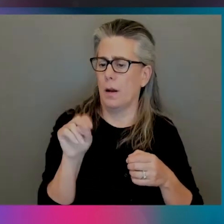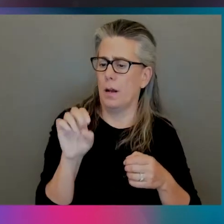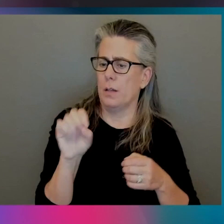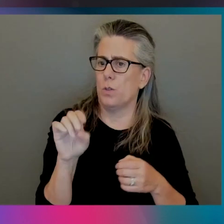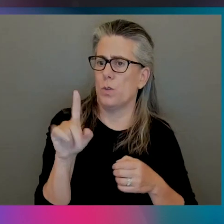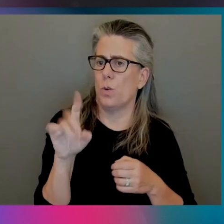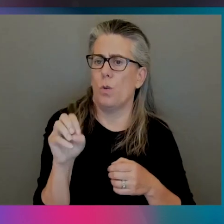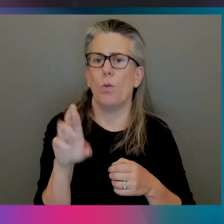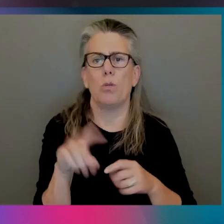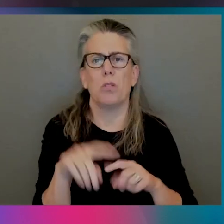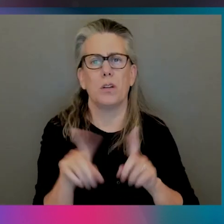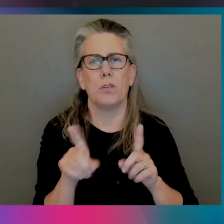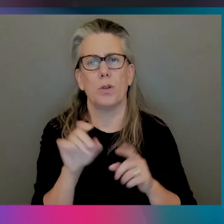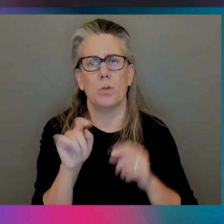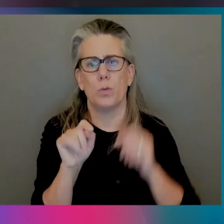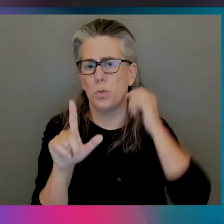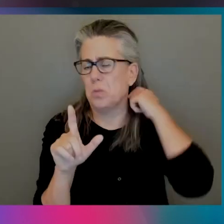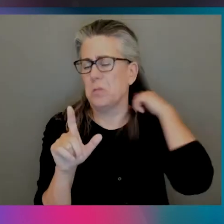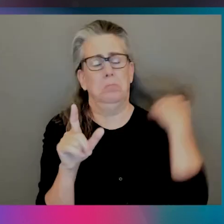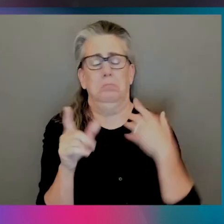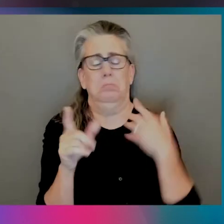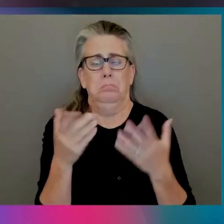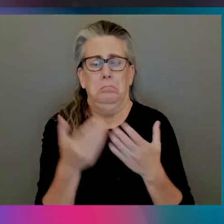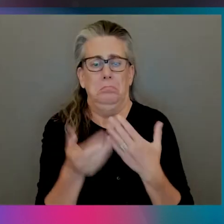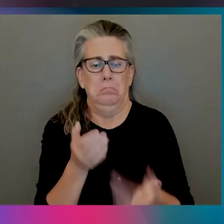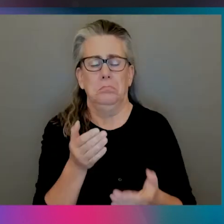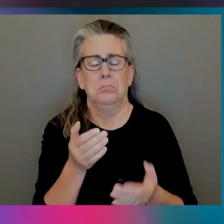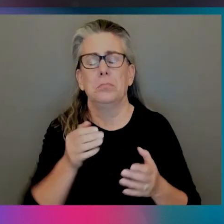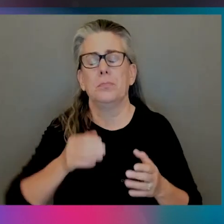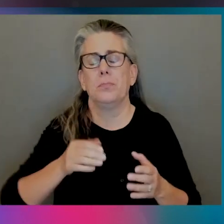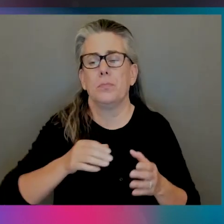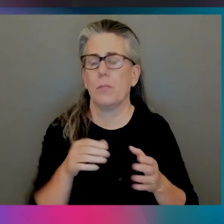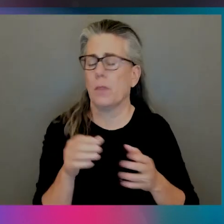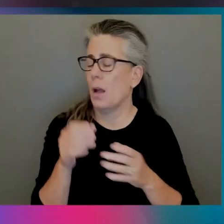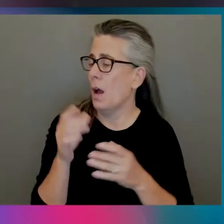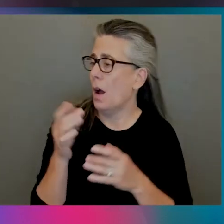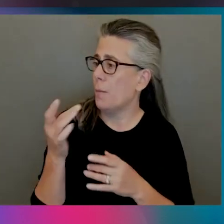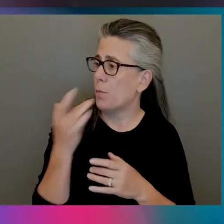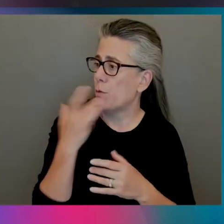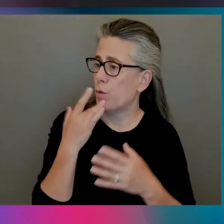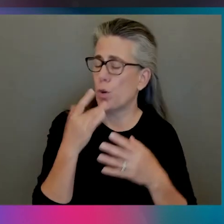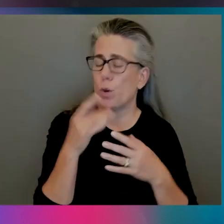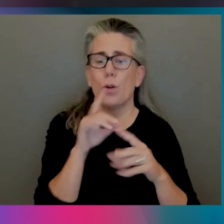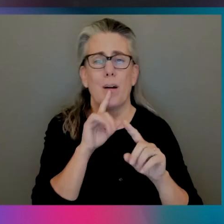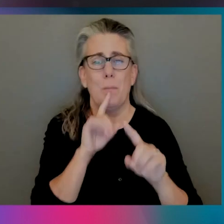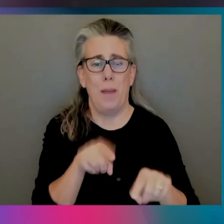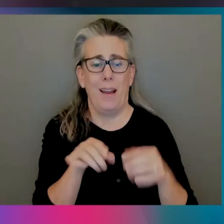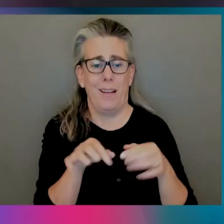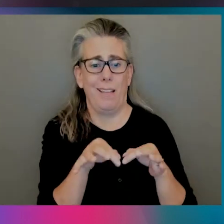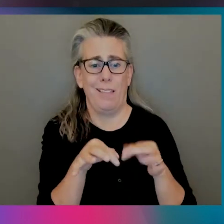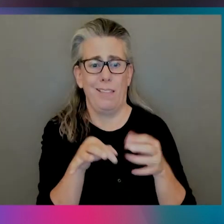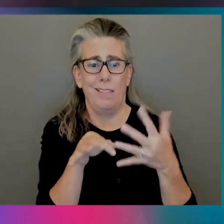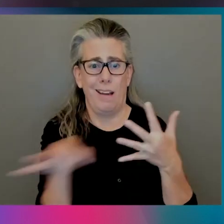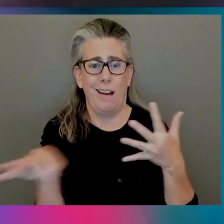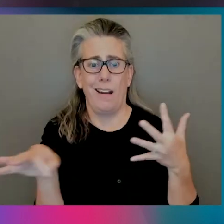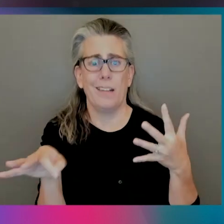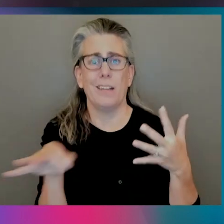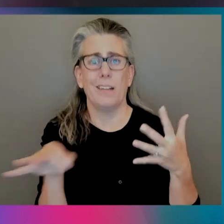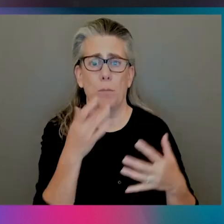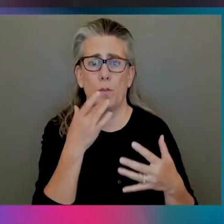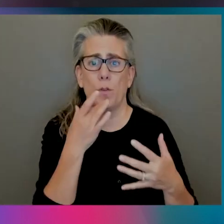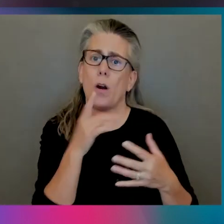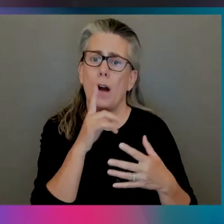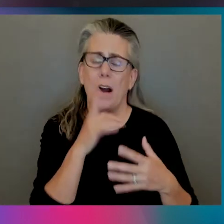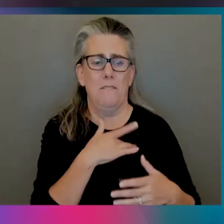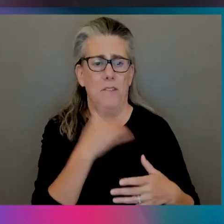good with that. I'm a big fan, too, of the command line itself. I use a lot of command line stuff. It's faster for me. I'm